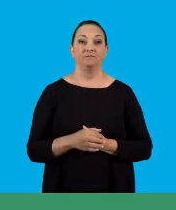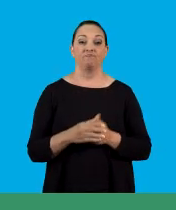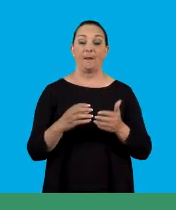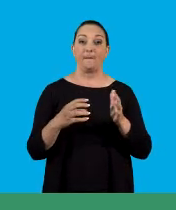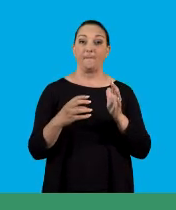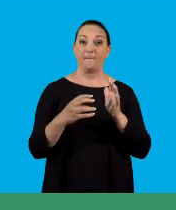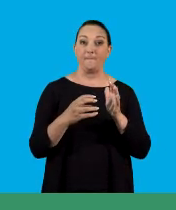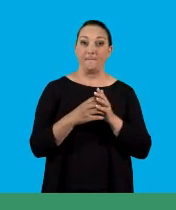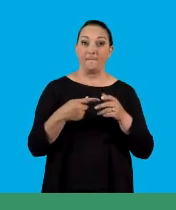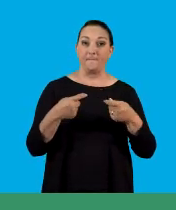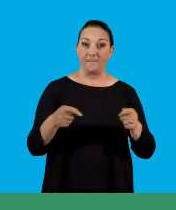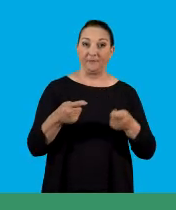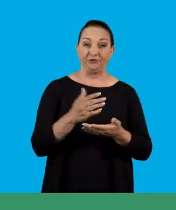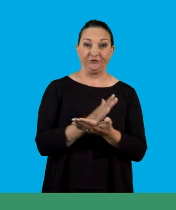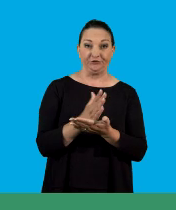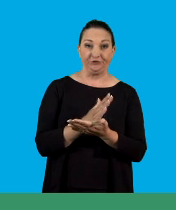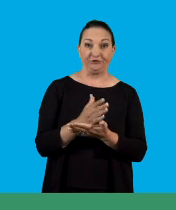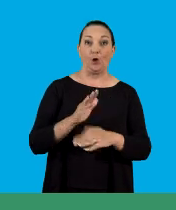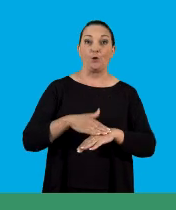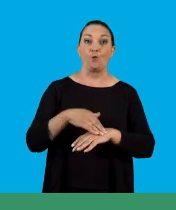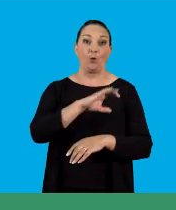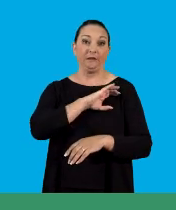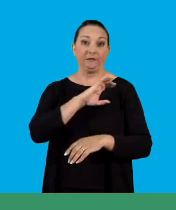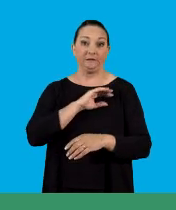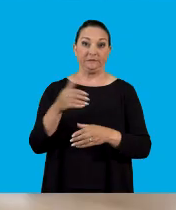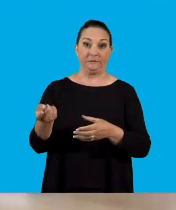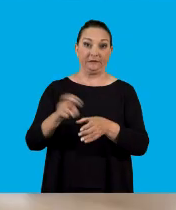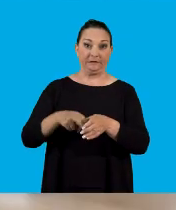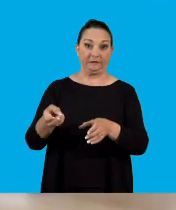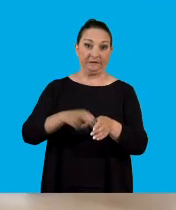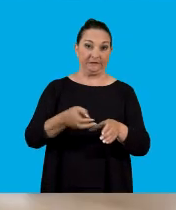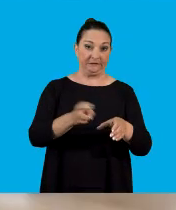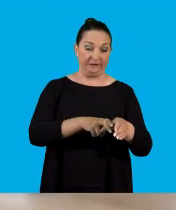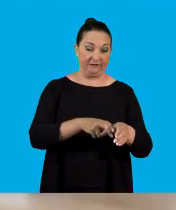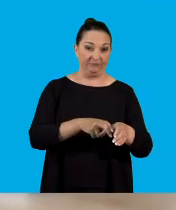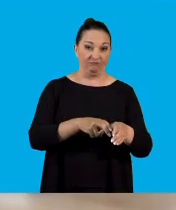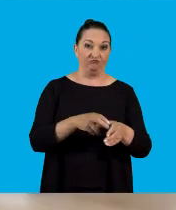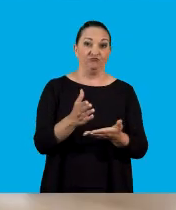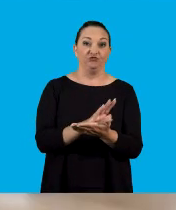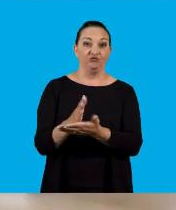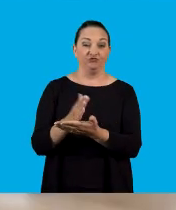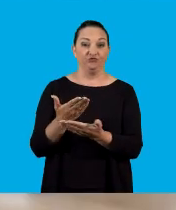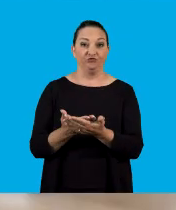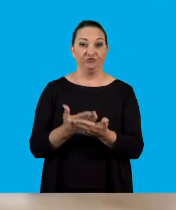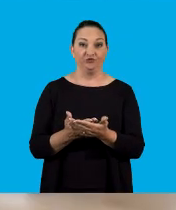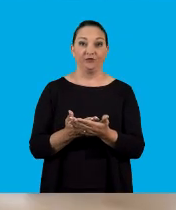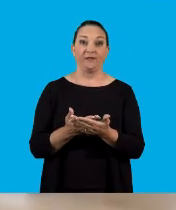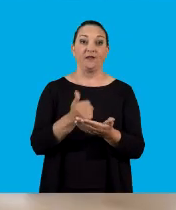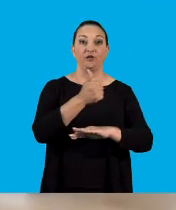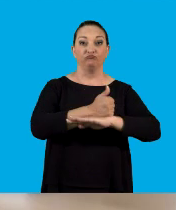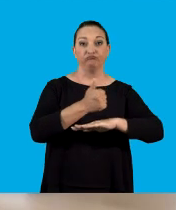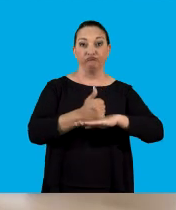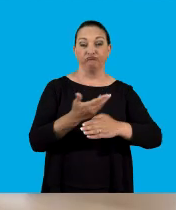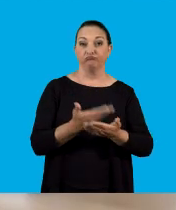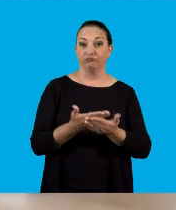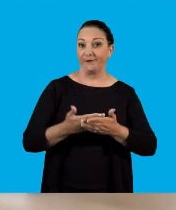their market share, meaning increasing the number of customers for the business. Remember, the business owner, the shareholders will be happy as